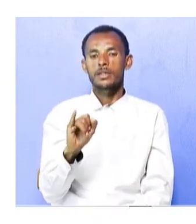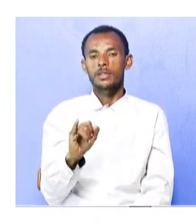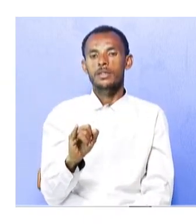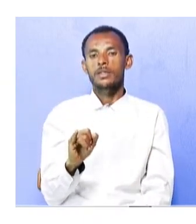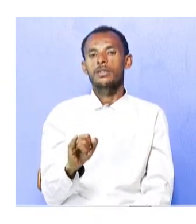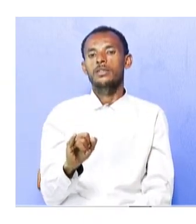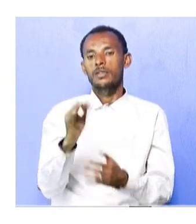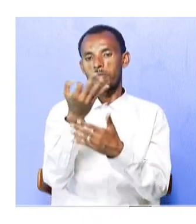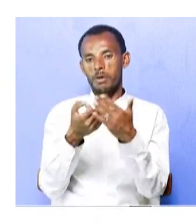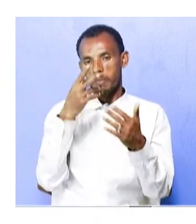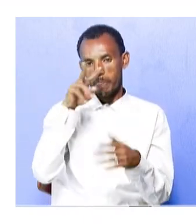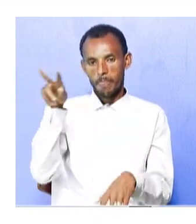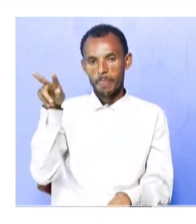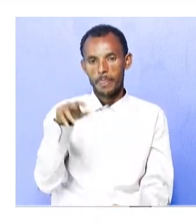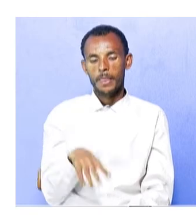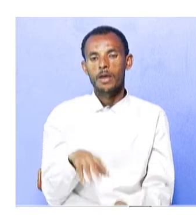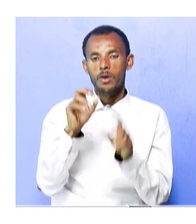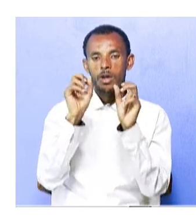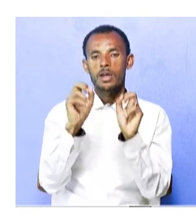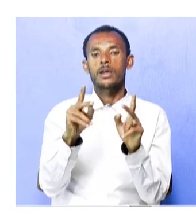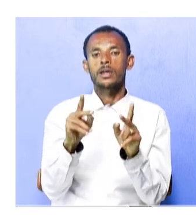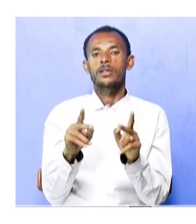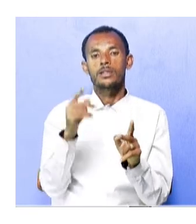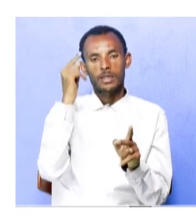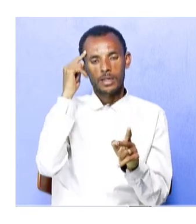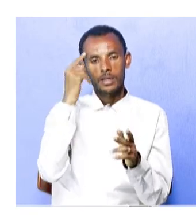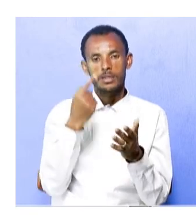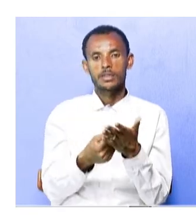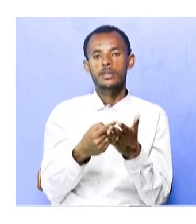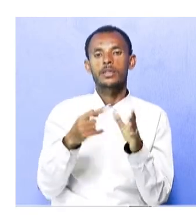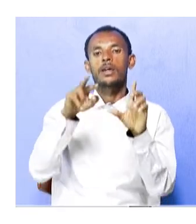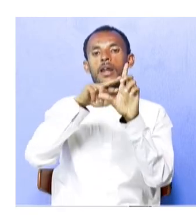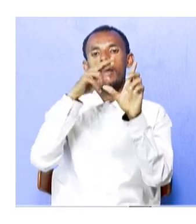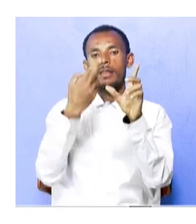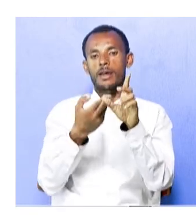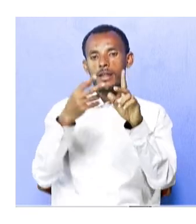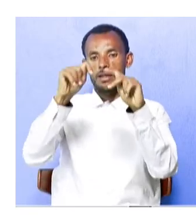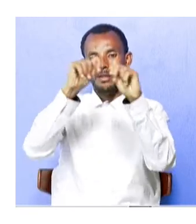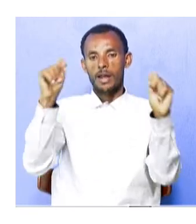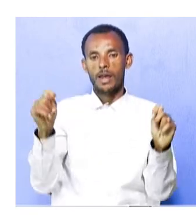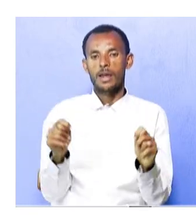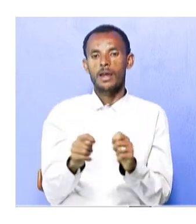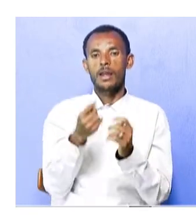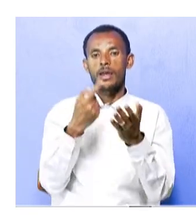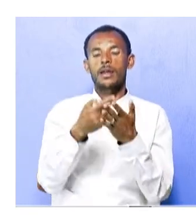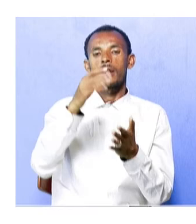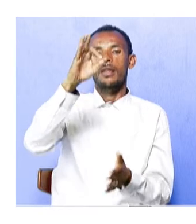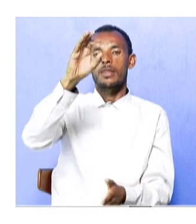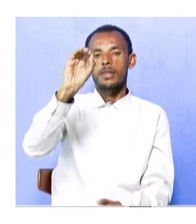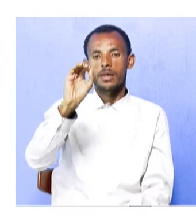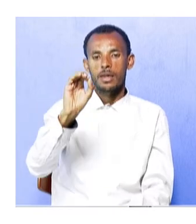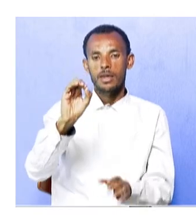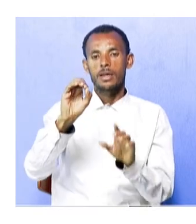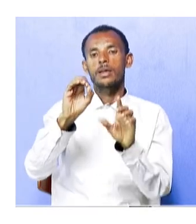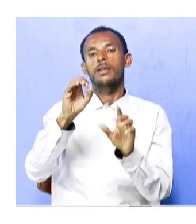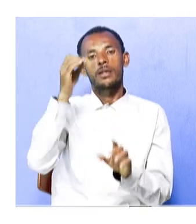the form like this. Okay, assume this is a right angle triangle, here 90 degree,